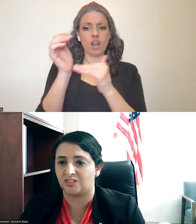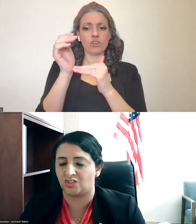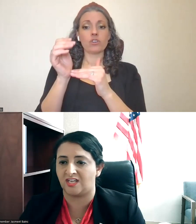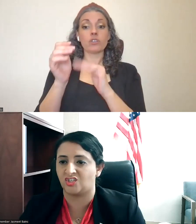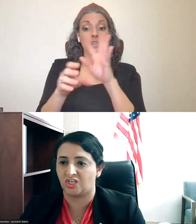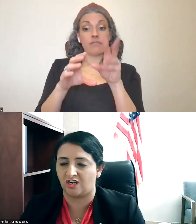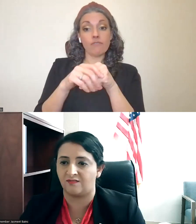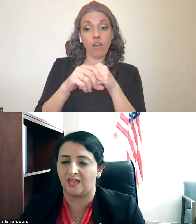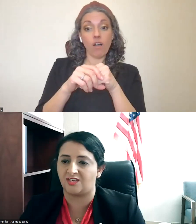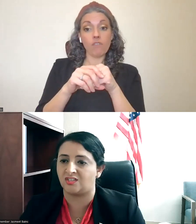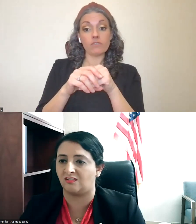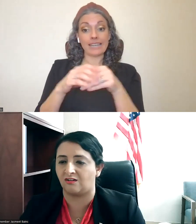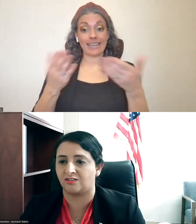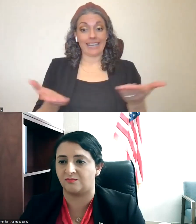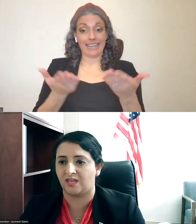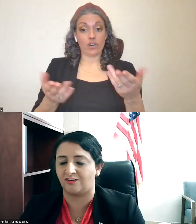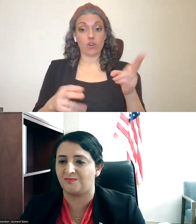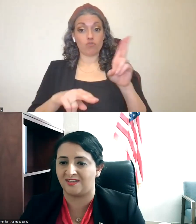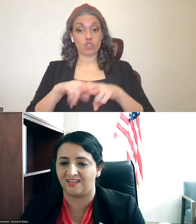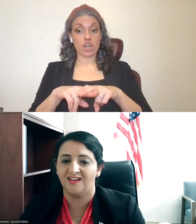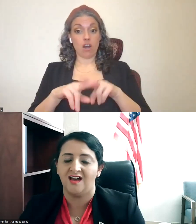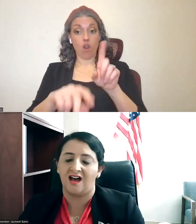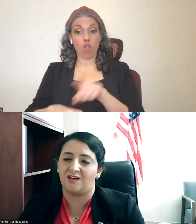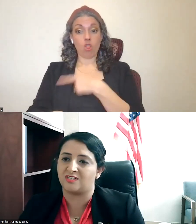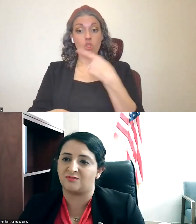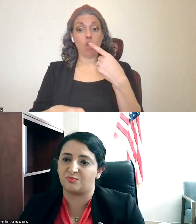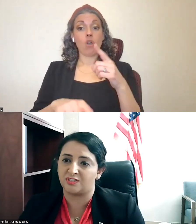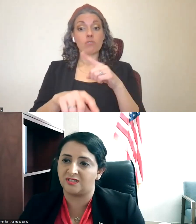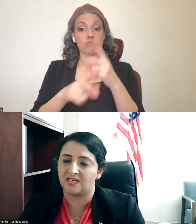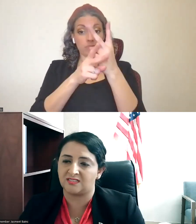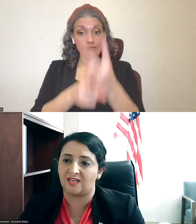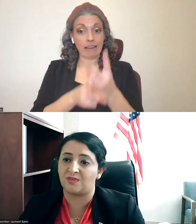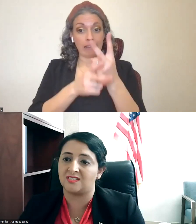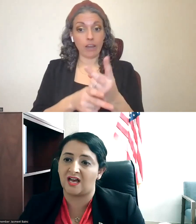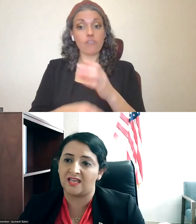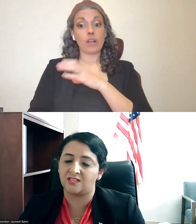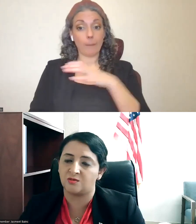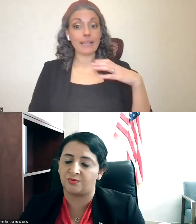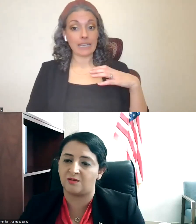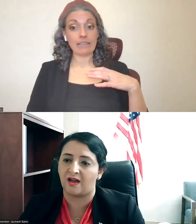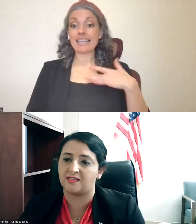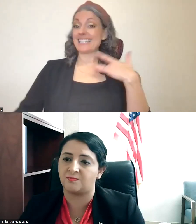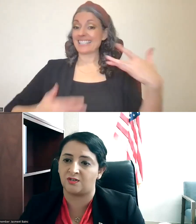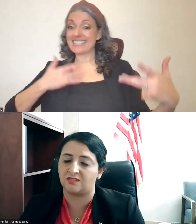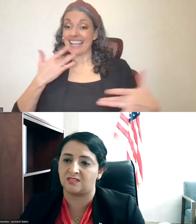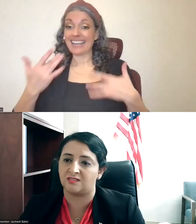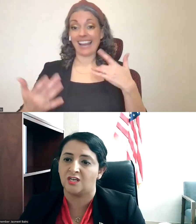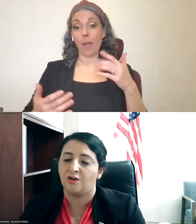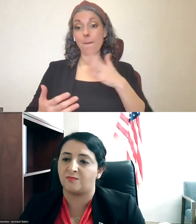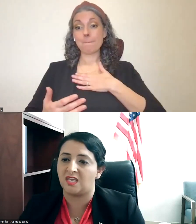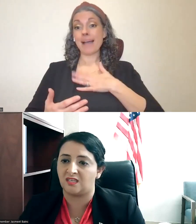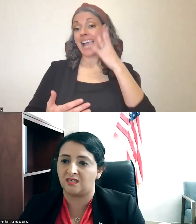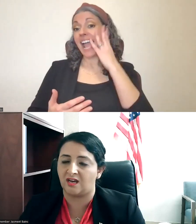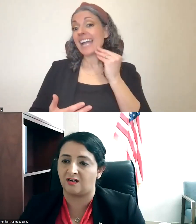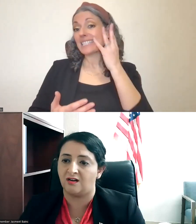this position as chair of the Aging and Long-Term Care Committee, which is really exciting because I get to bring my experiences